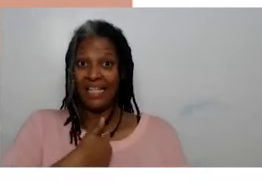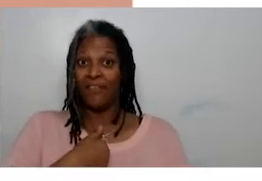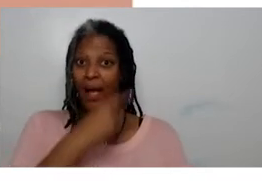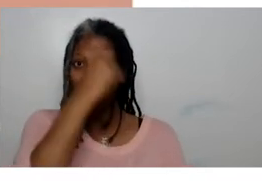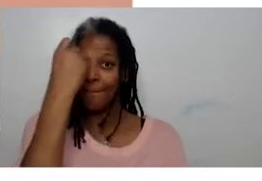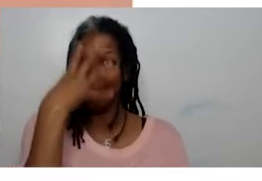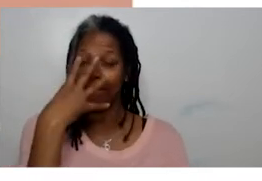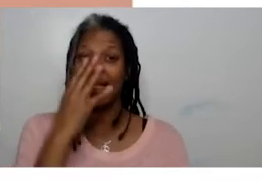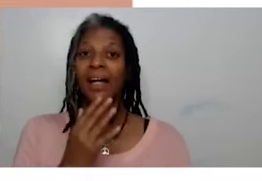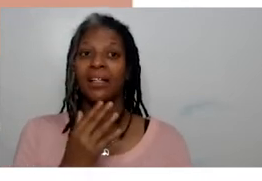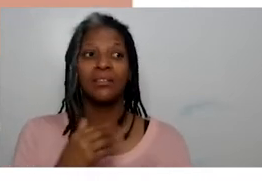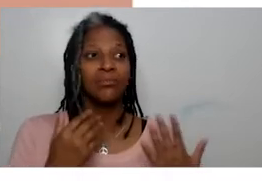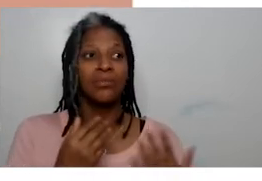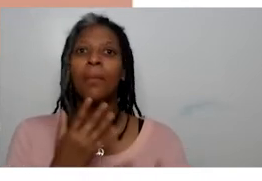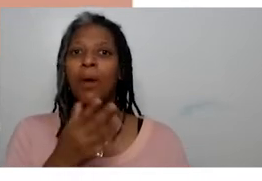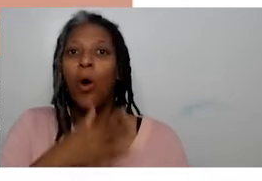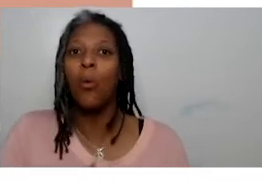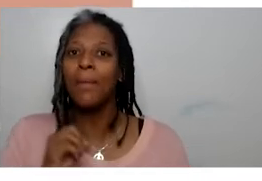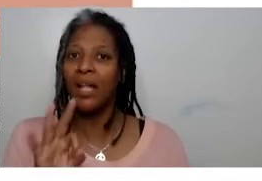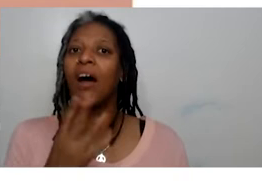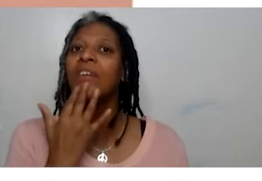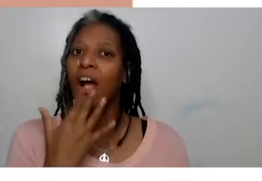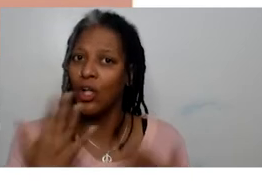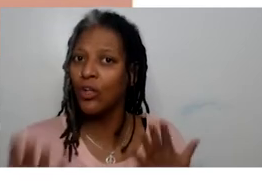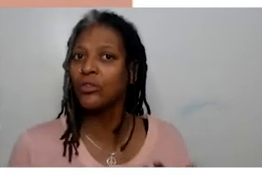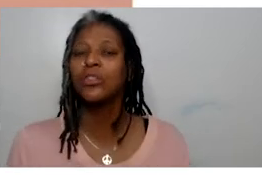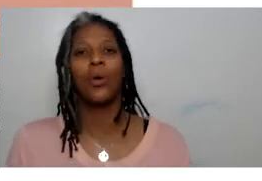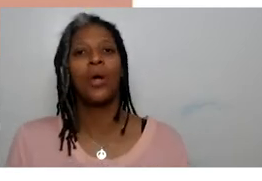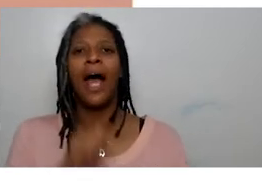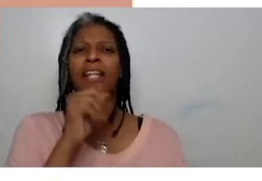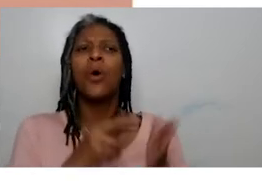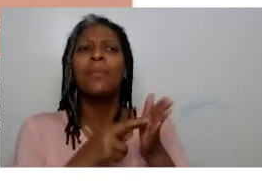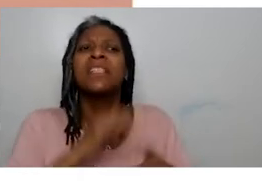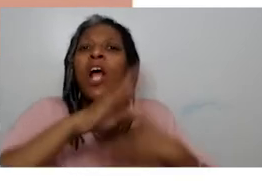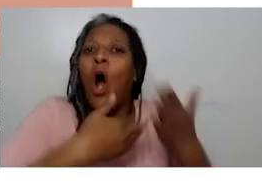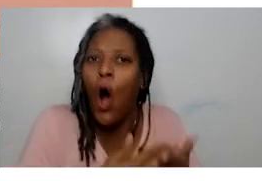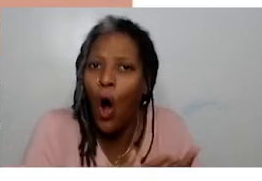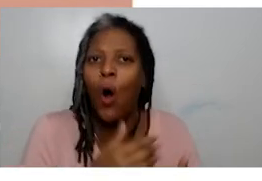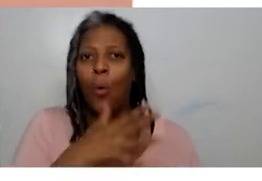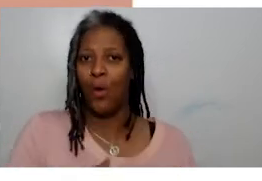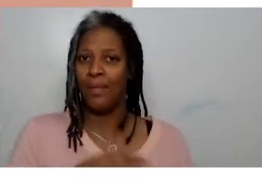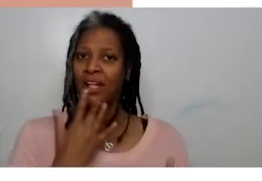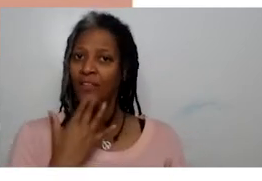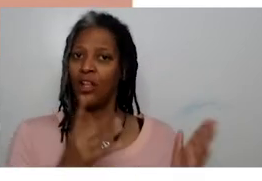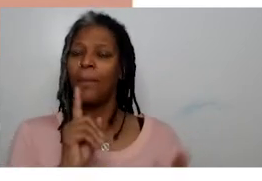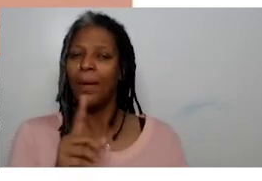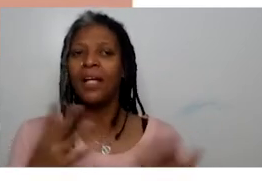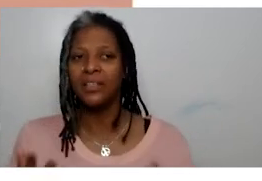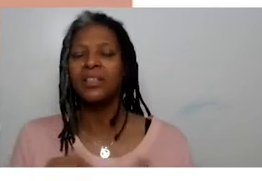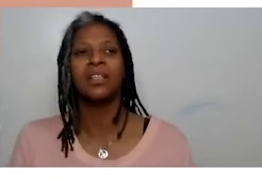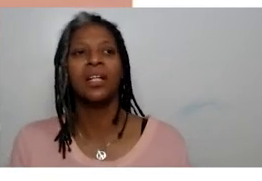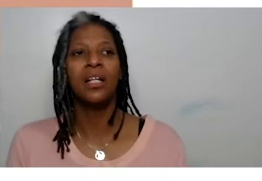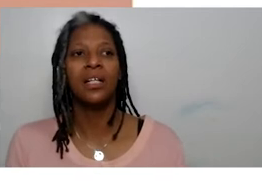do not represent all women of color. This identity development is based off of the folks that I've worked with and including myself, but some